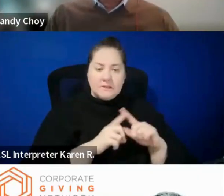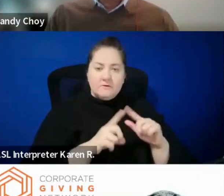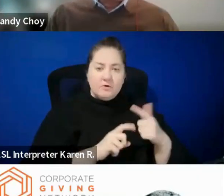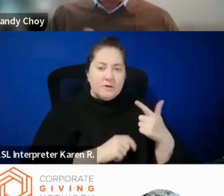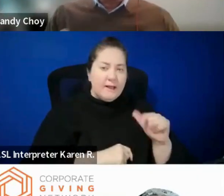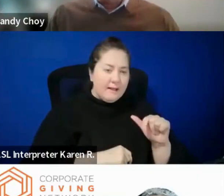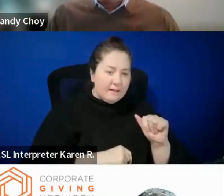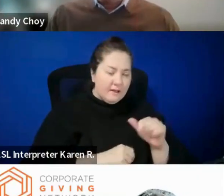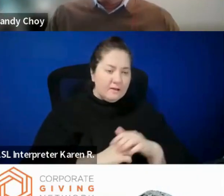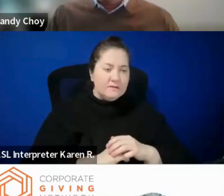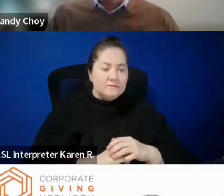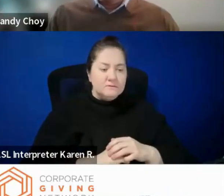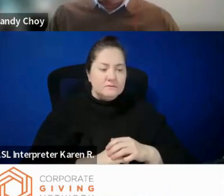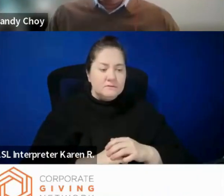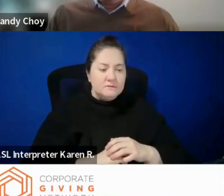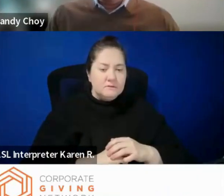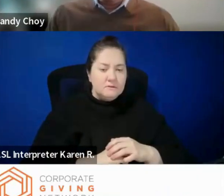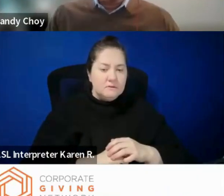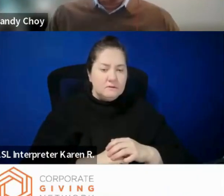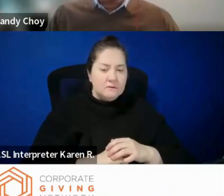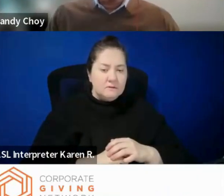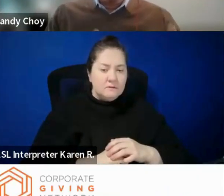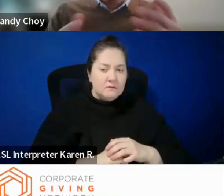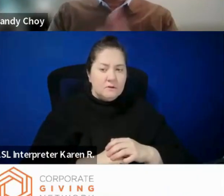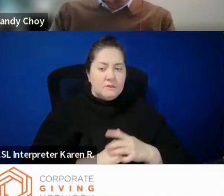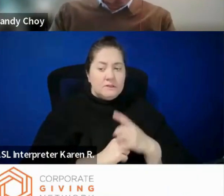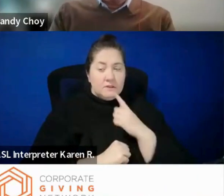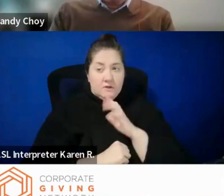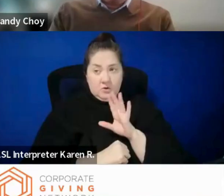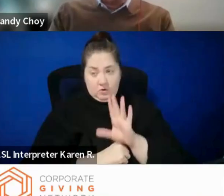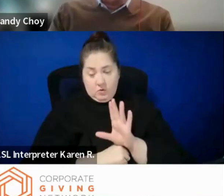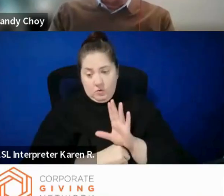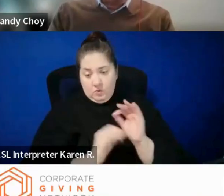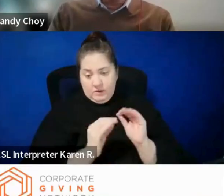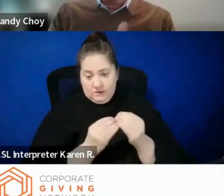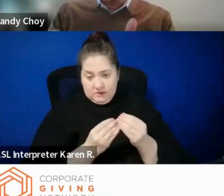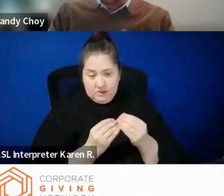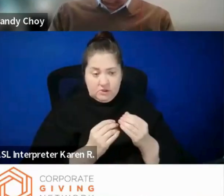and. I would say whether it's your